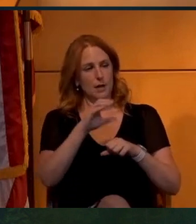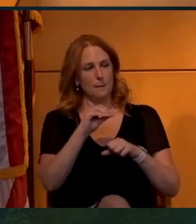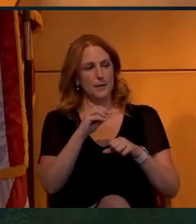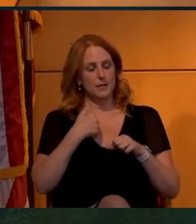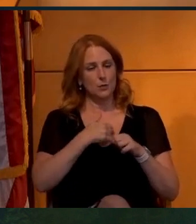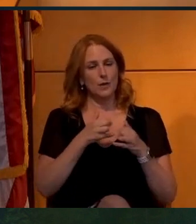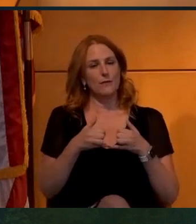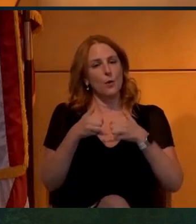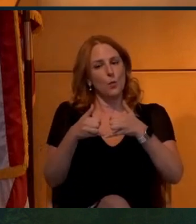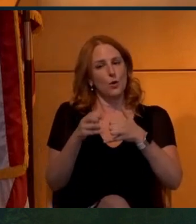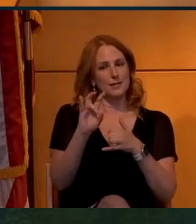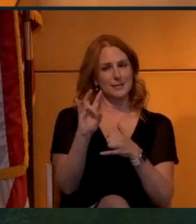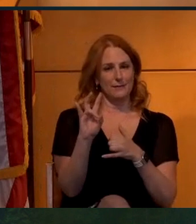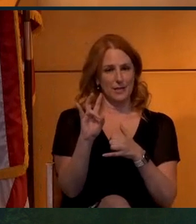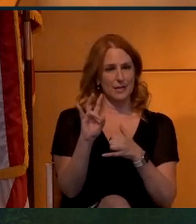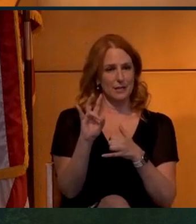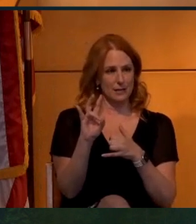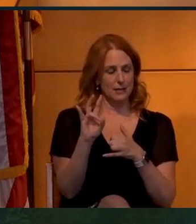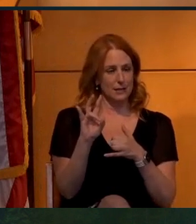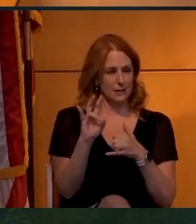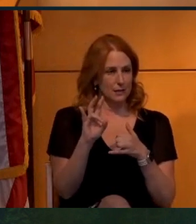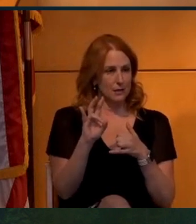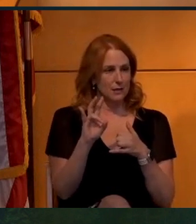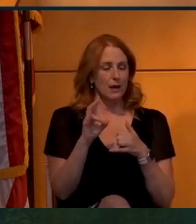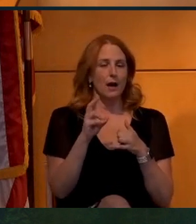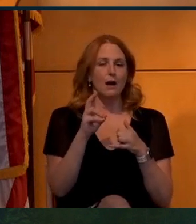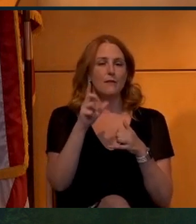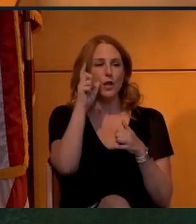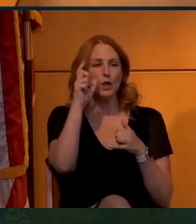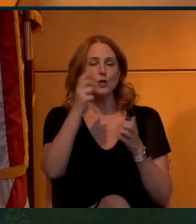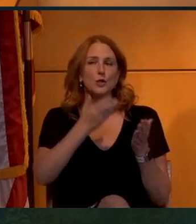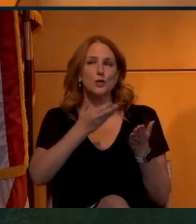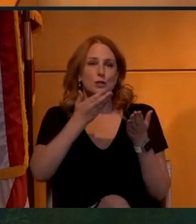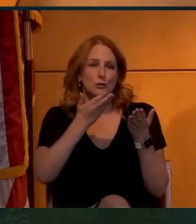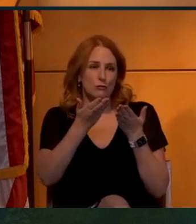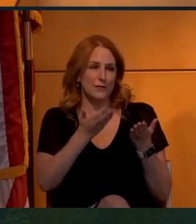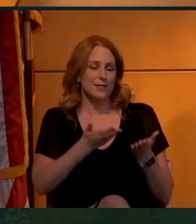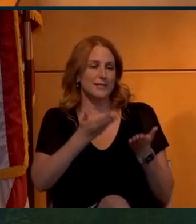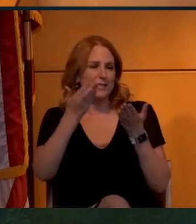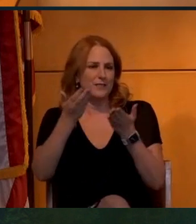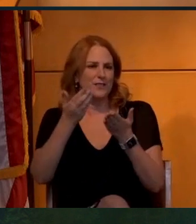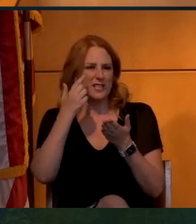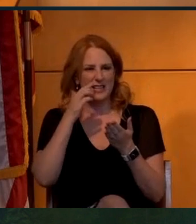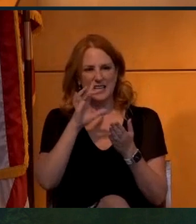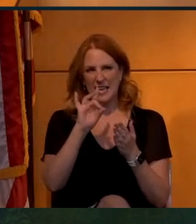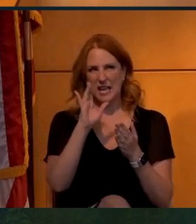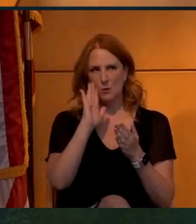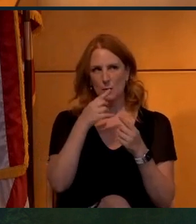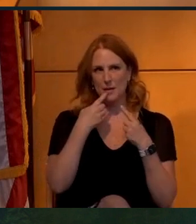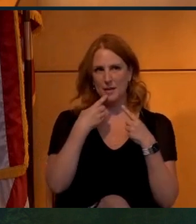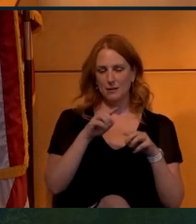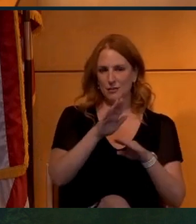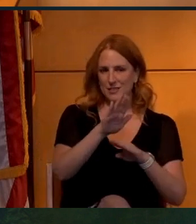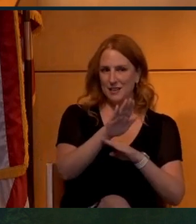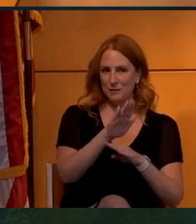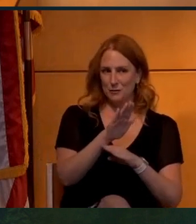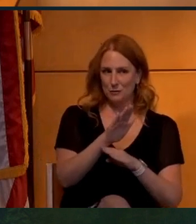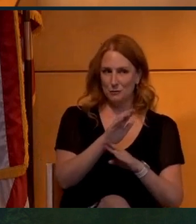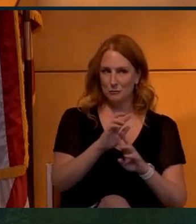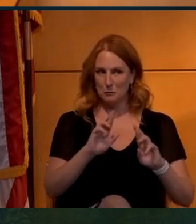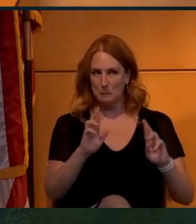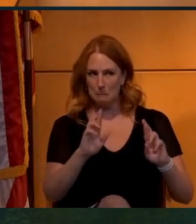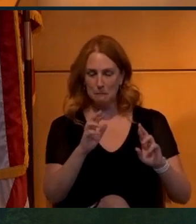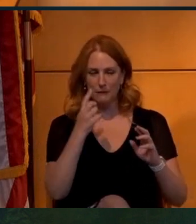7 lunar surface deliveries, with an 8th to be announced, I believe, this afternoon. So stay tuned for